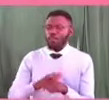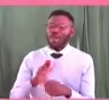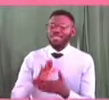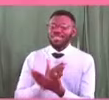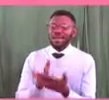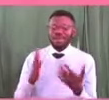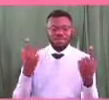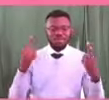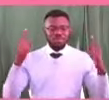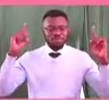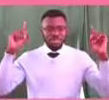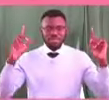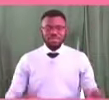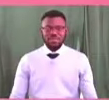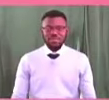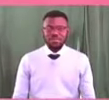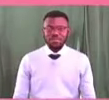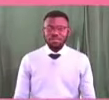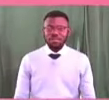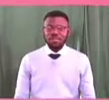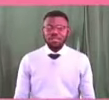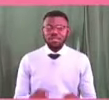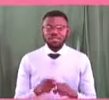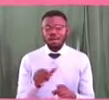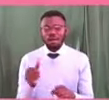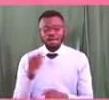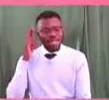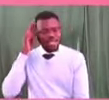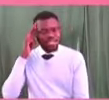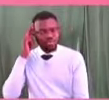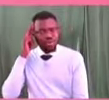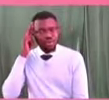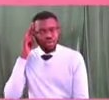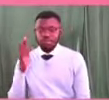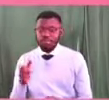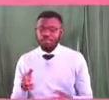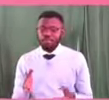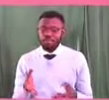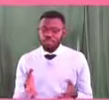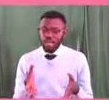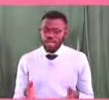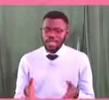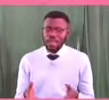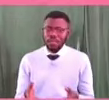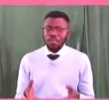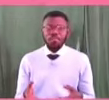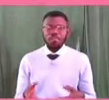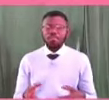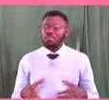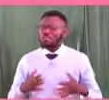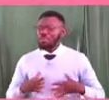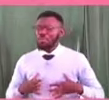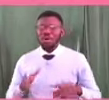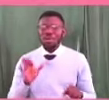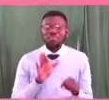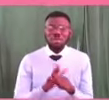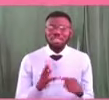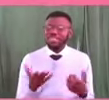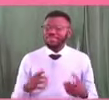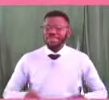prosperity. The other urgent reason is that at the moment, too many people cannot afford a decent